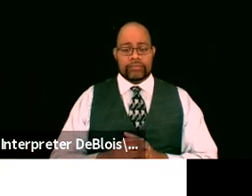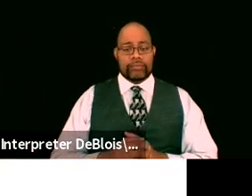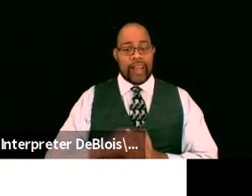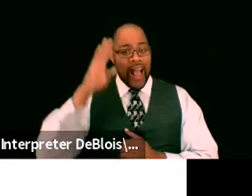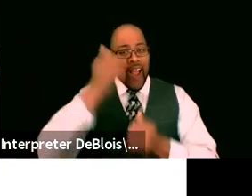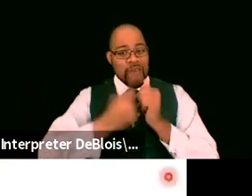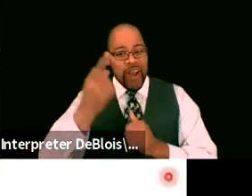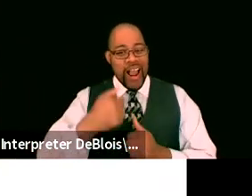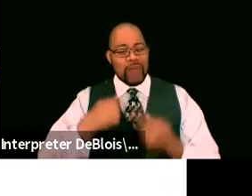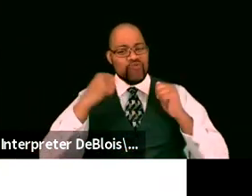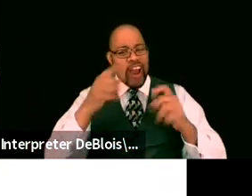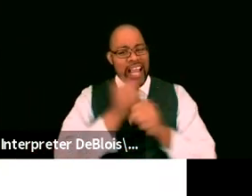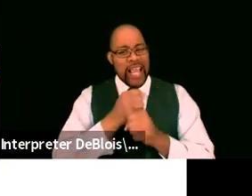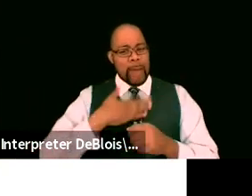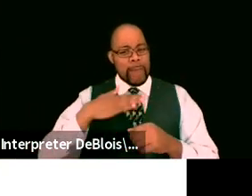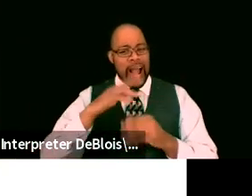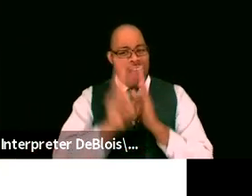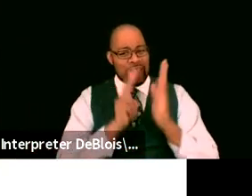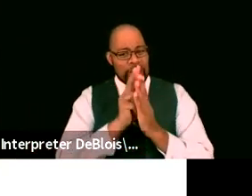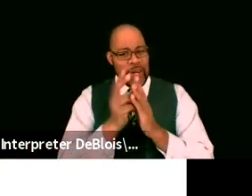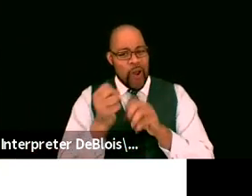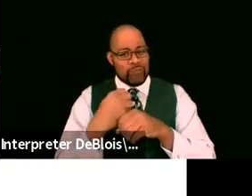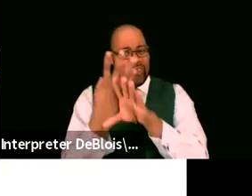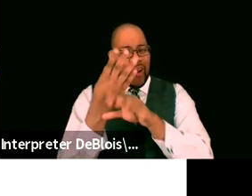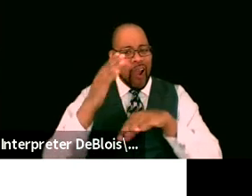Hi, everyone. I'm trying to get my video on.